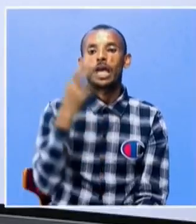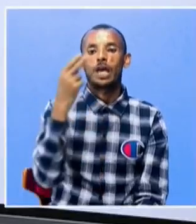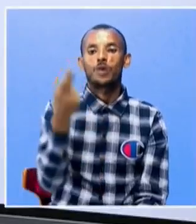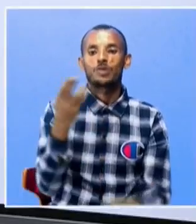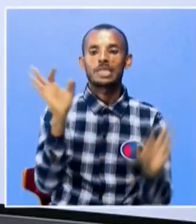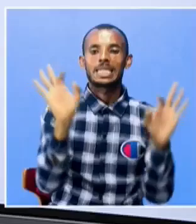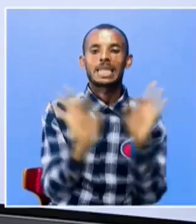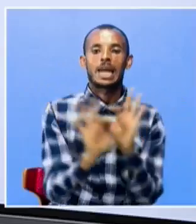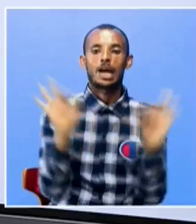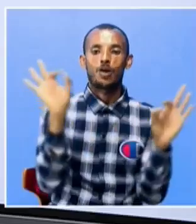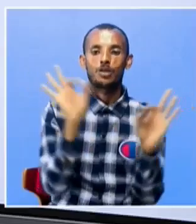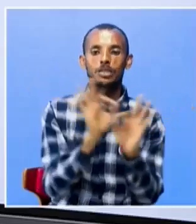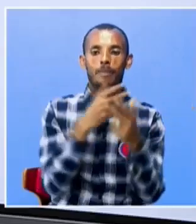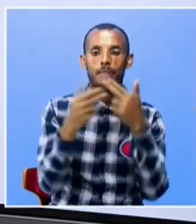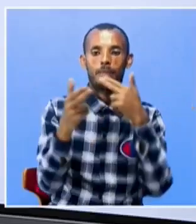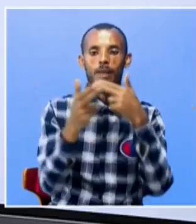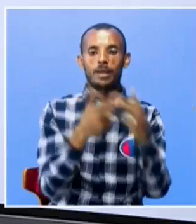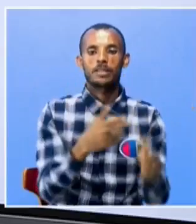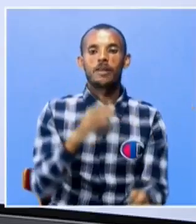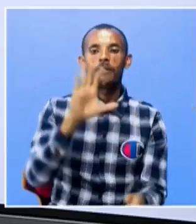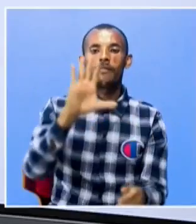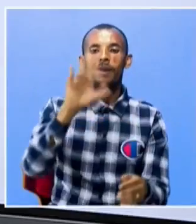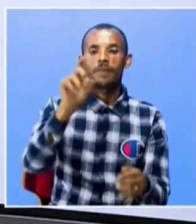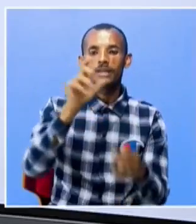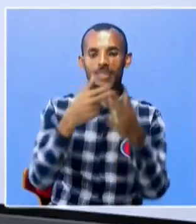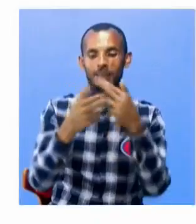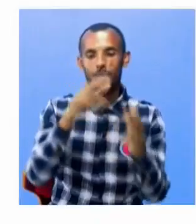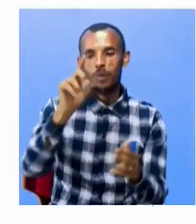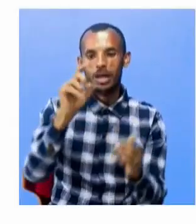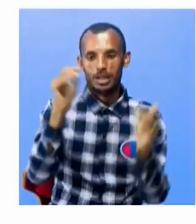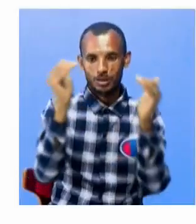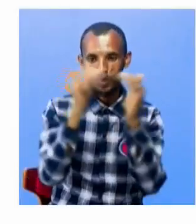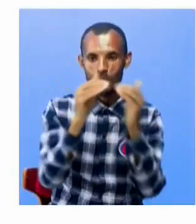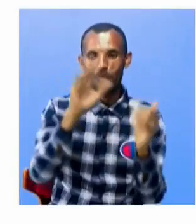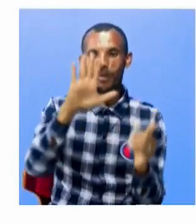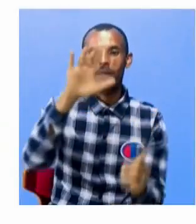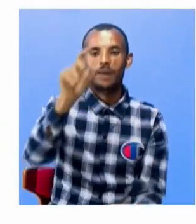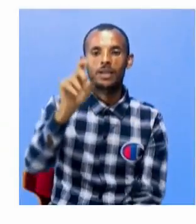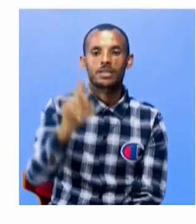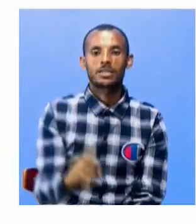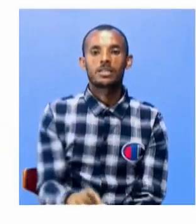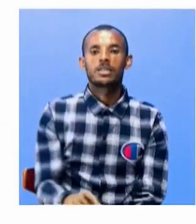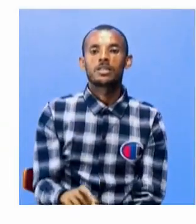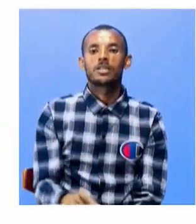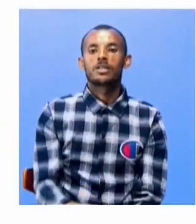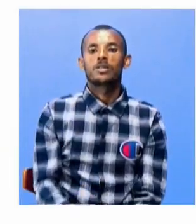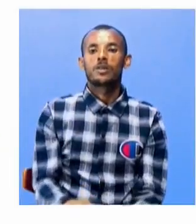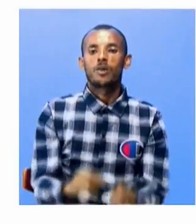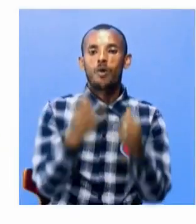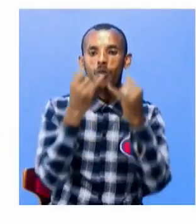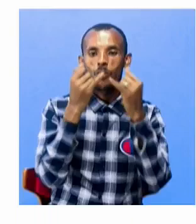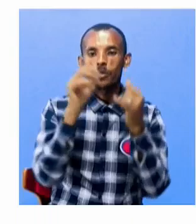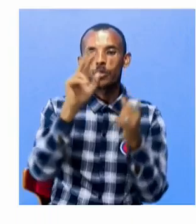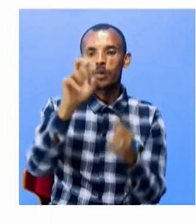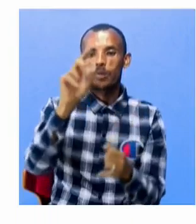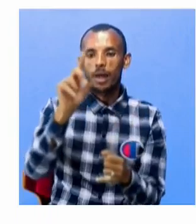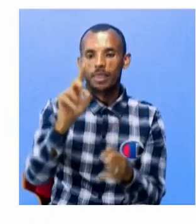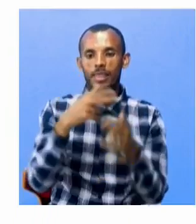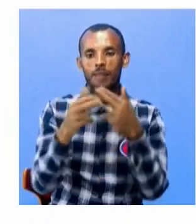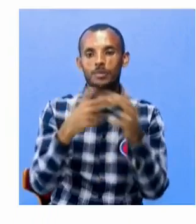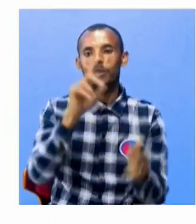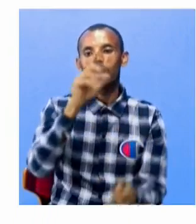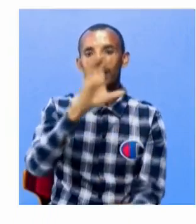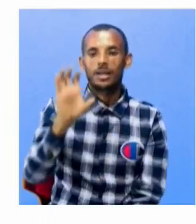cross multiplication. 5x times 1 gives you 5x. 21 times